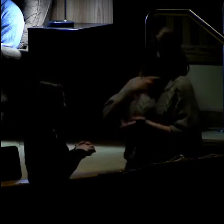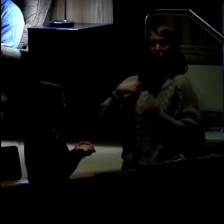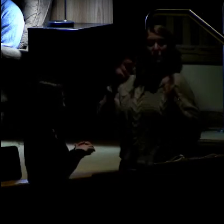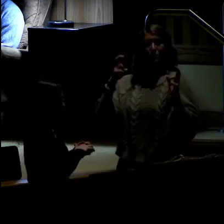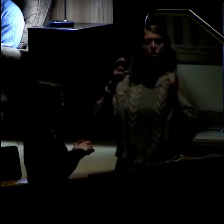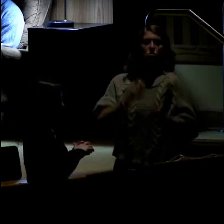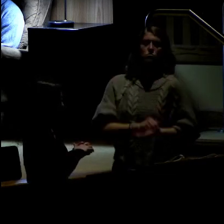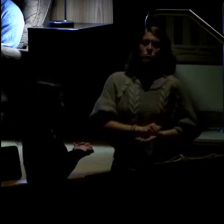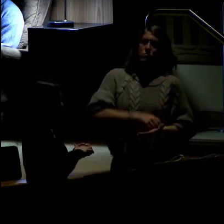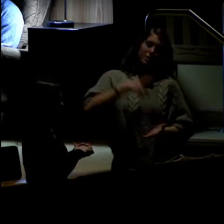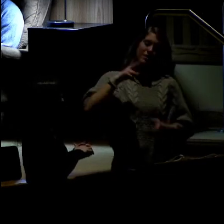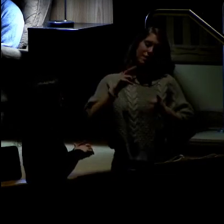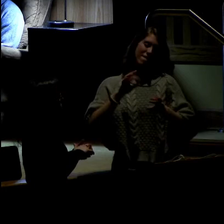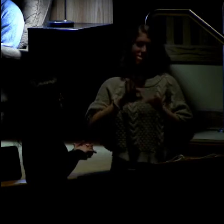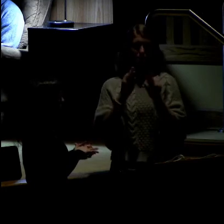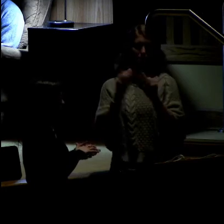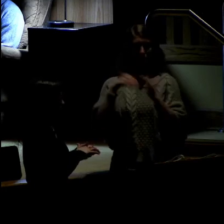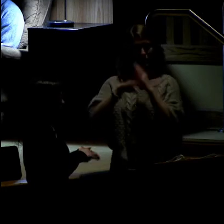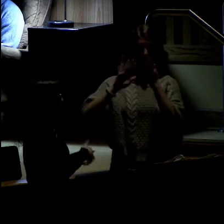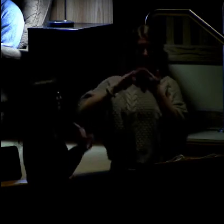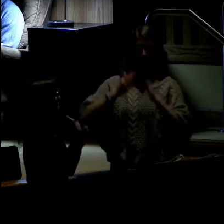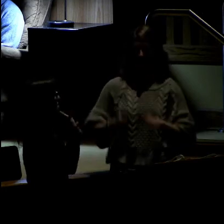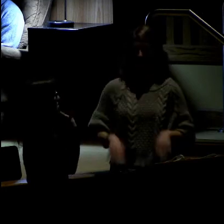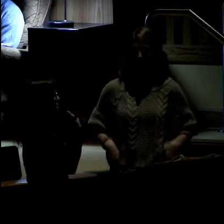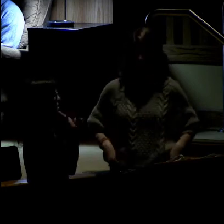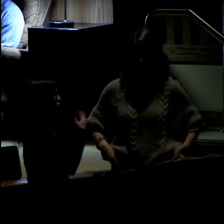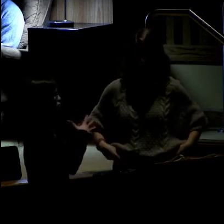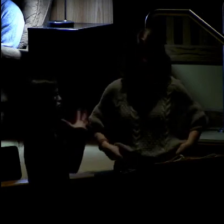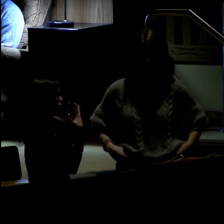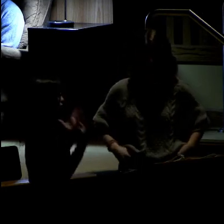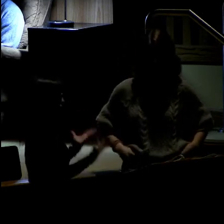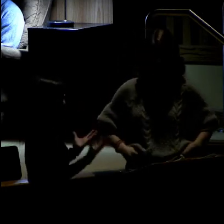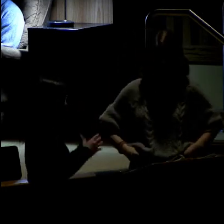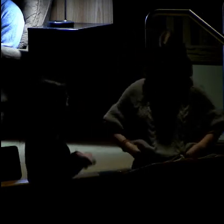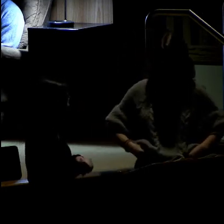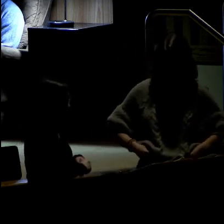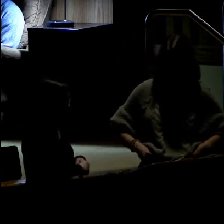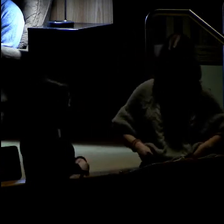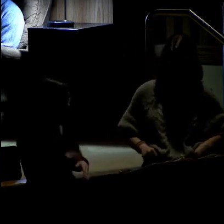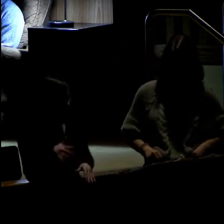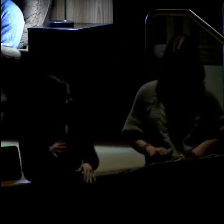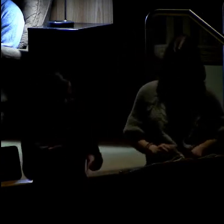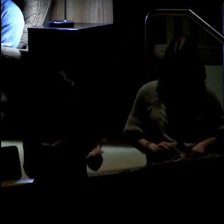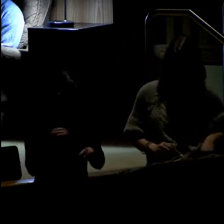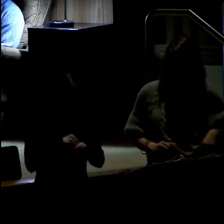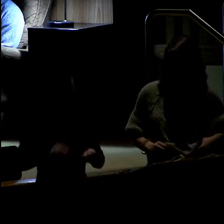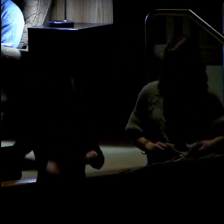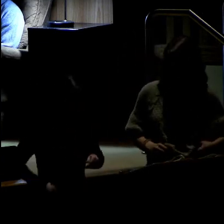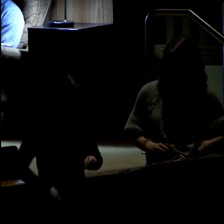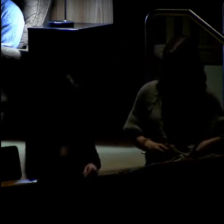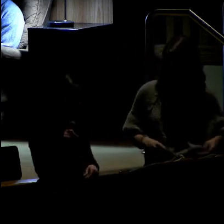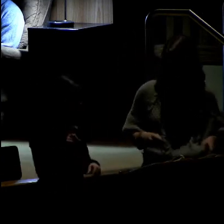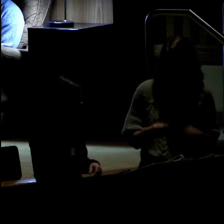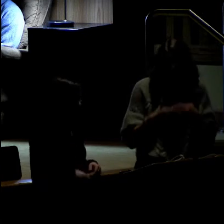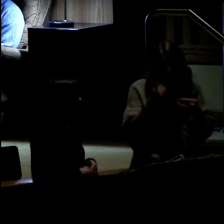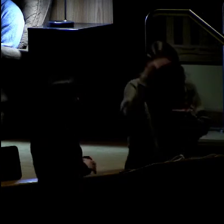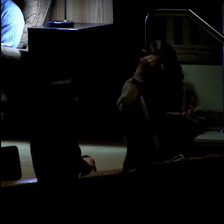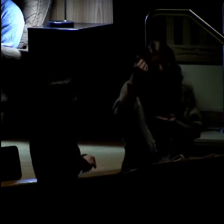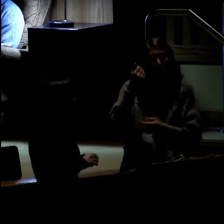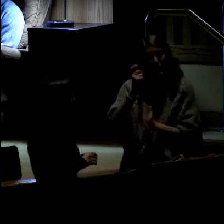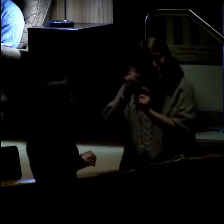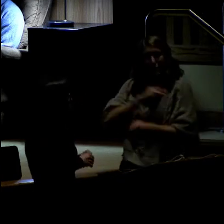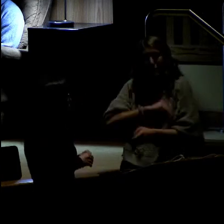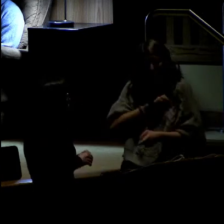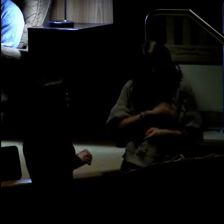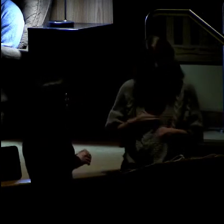richest family in town. Thank you all very much. Sammy, what's that stuff in your pockets? I almost forgot. It's for Mr. Washer to